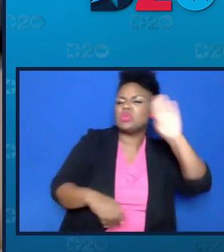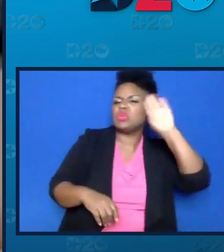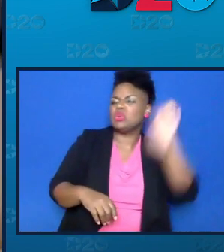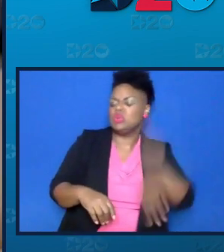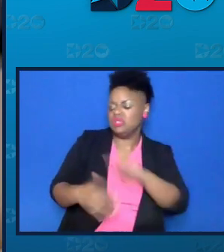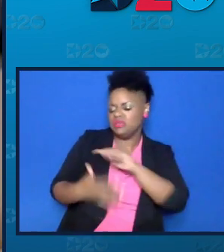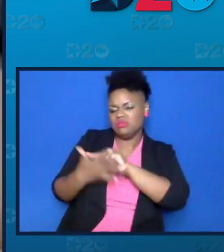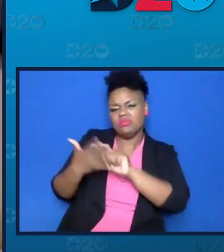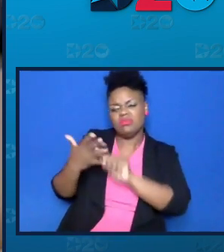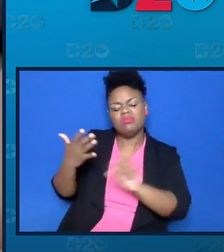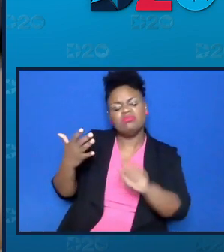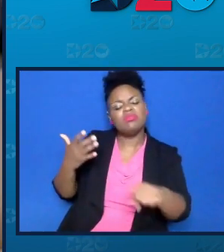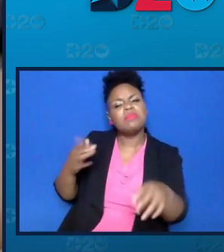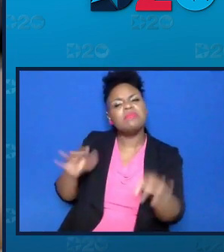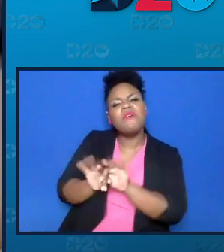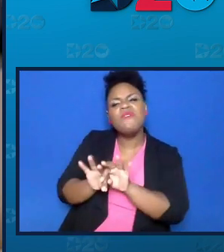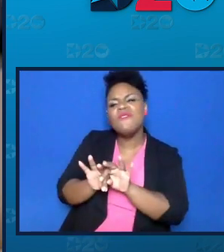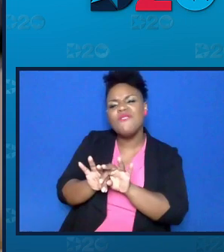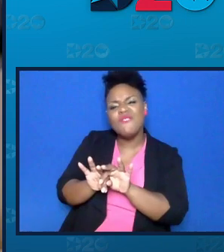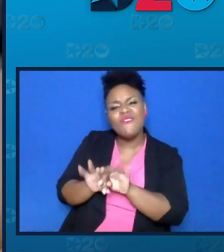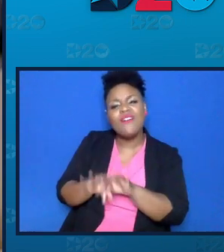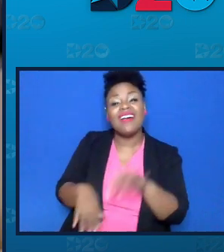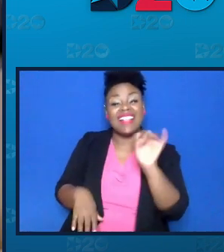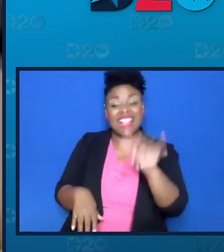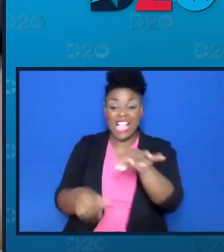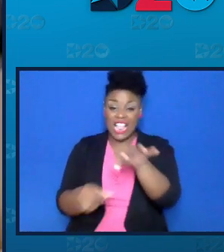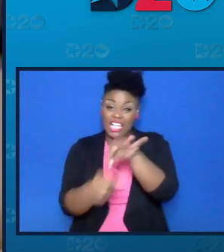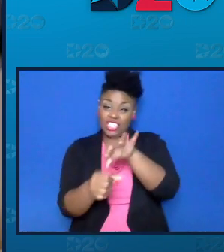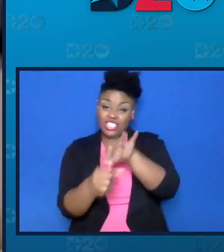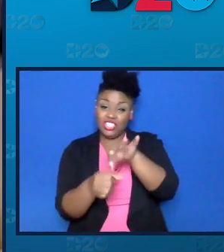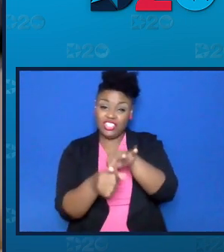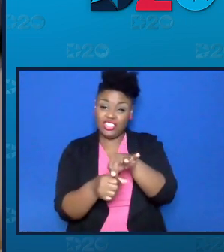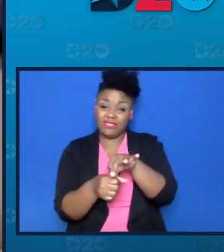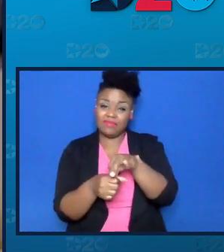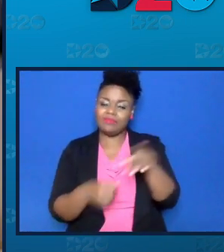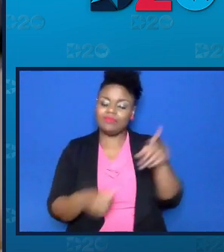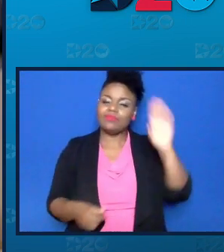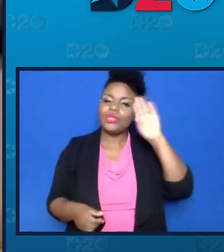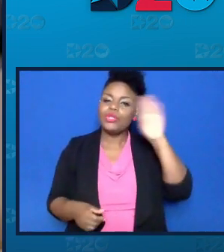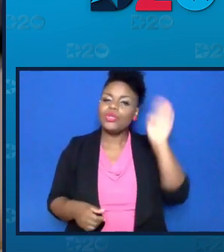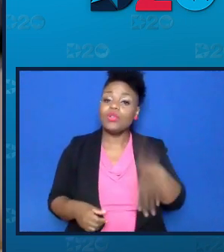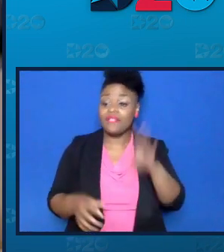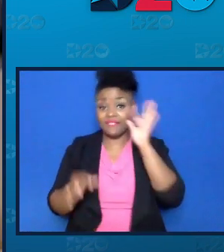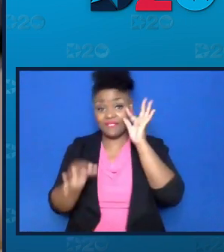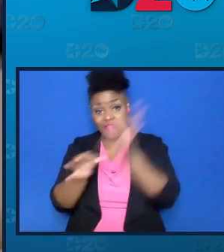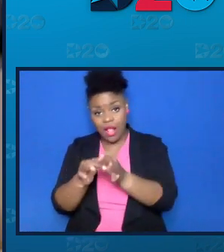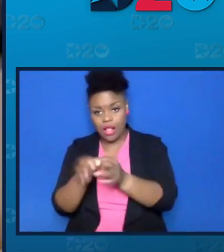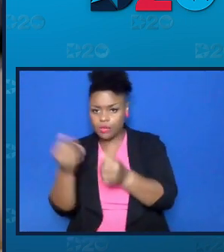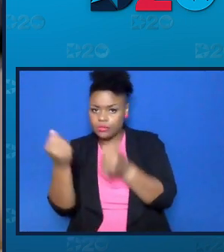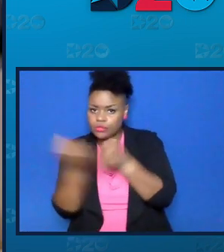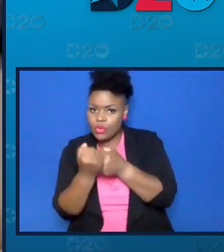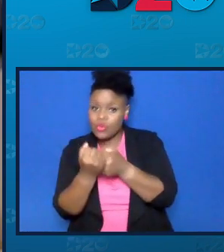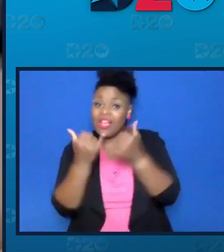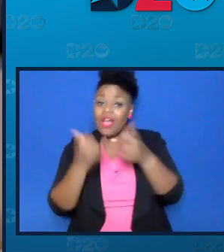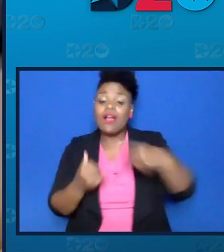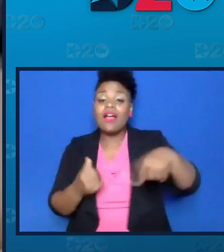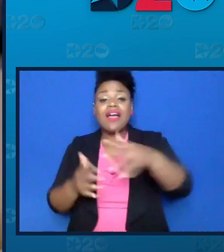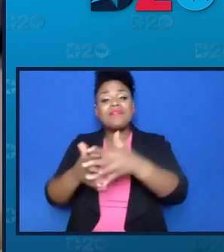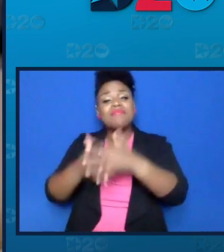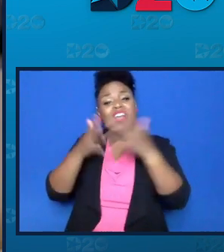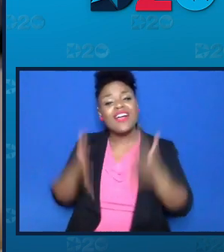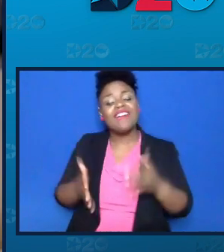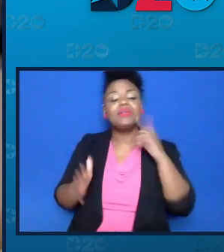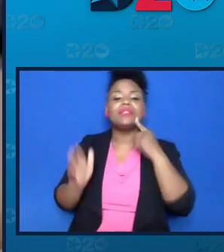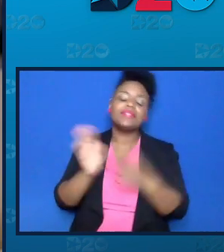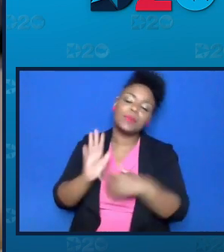faith. Joe knows that it's faith that sustains so many ordinary Americans who do extraordinary things. Nurses who brave